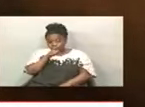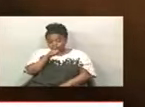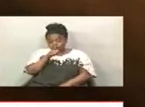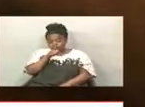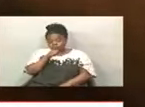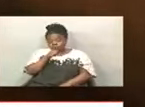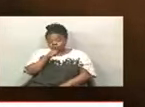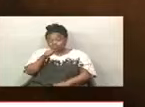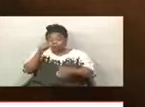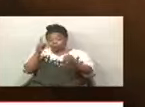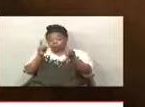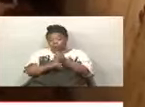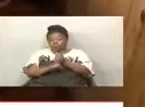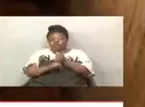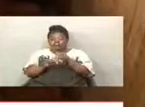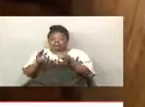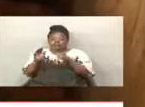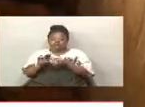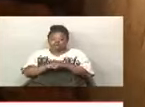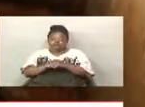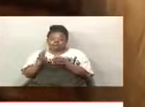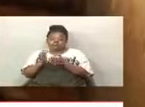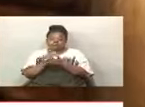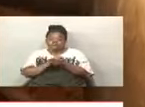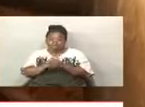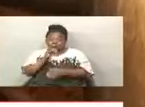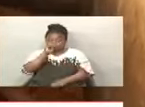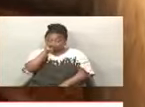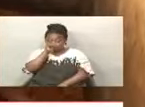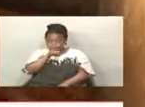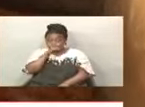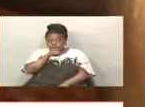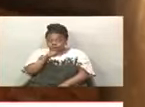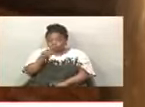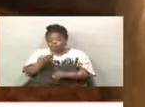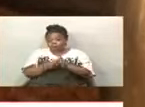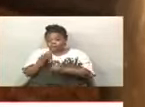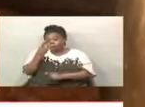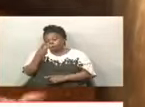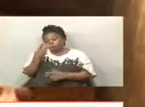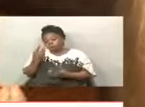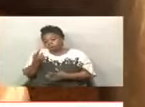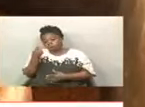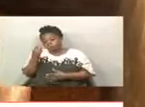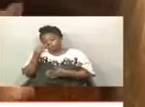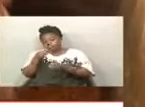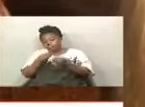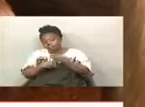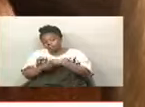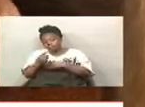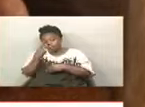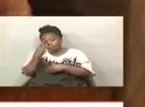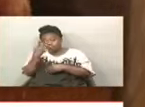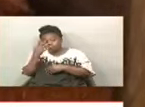it's a very profitable business. Because the piglets of 2 months or 1 month, you can sell it at 150. And